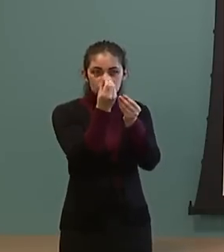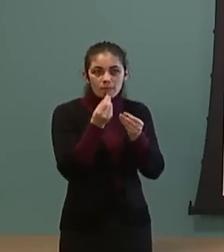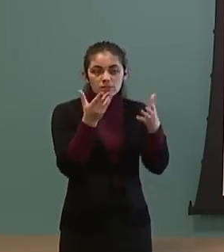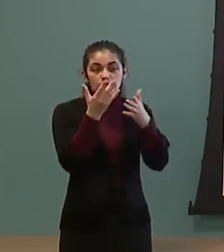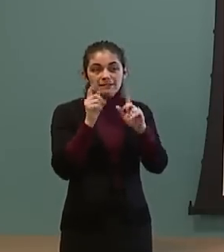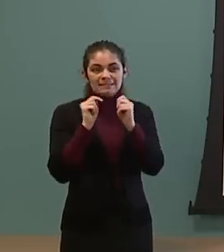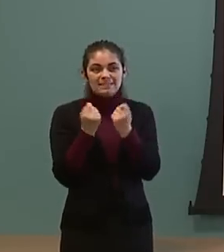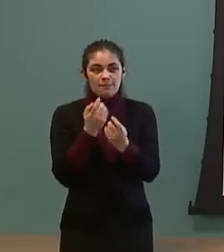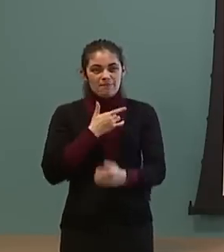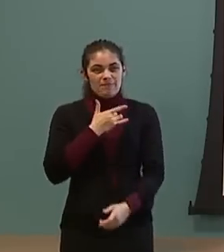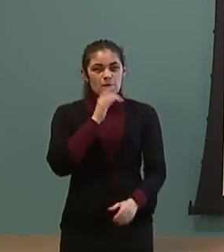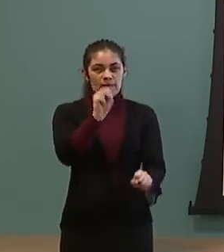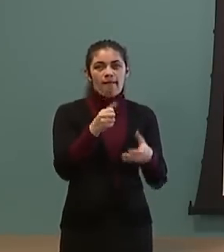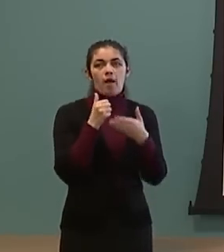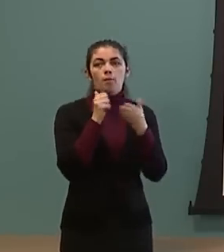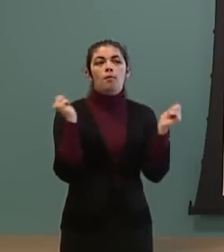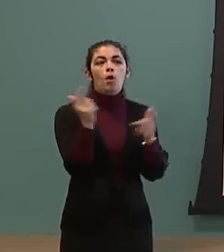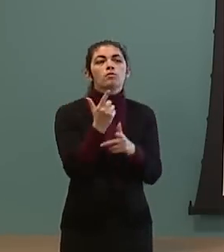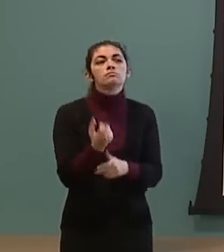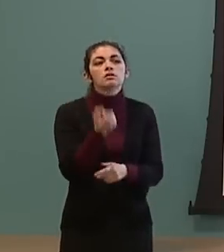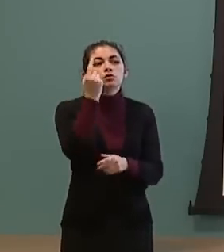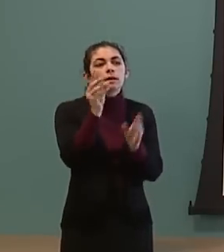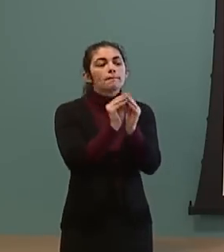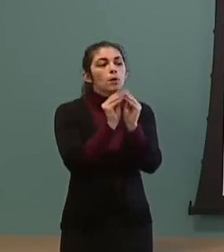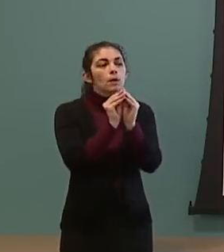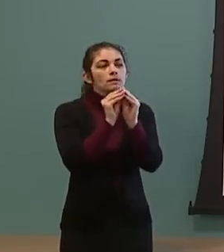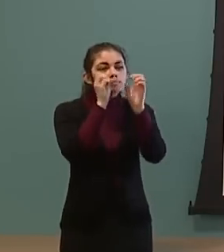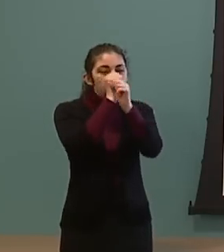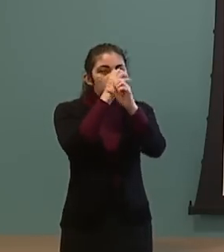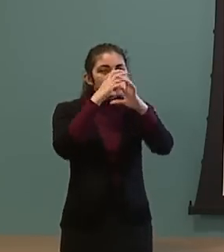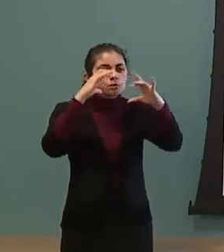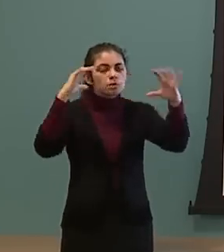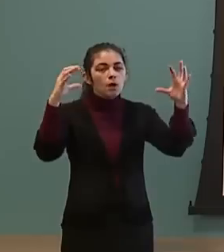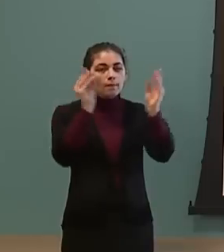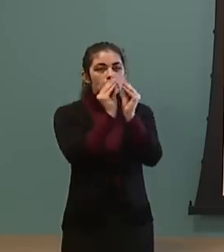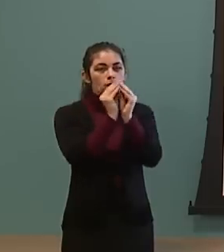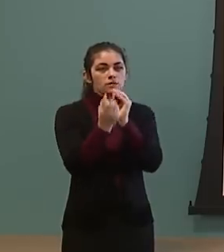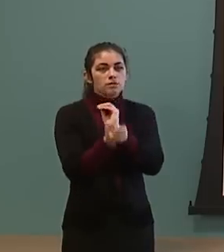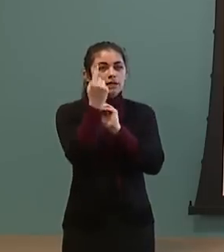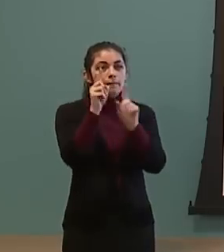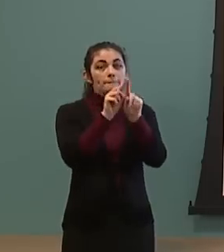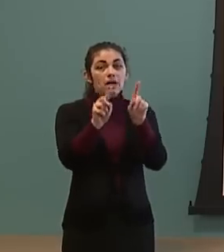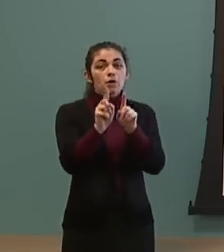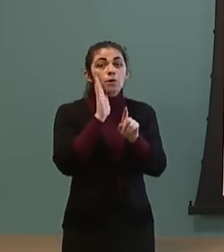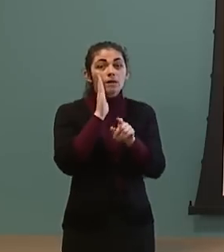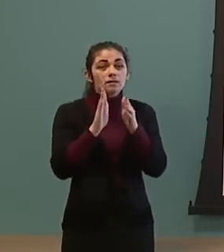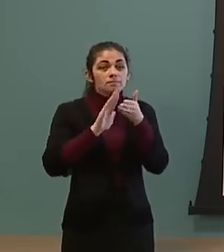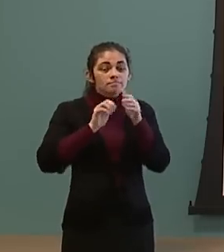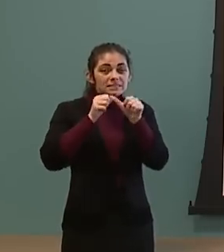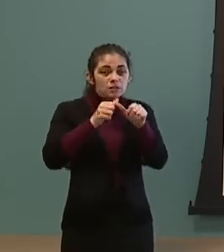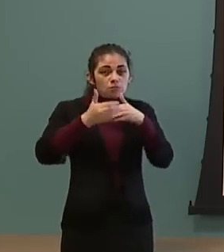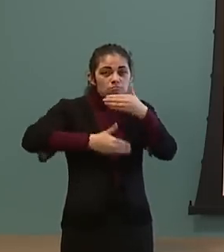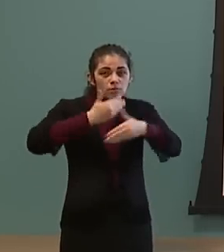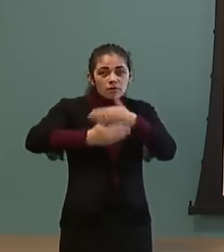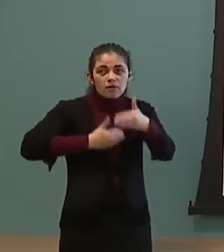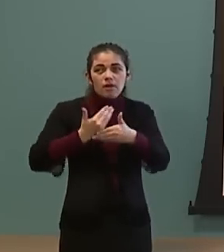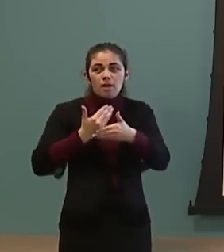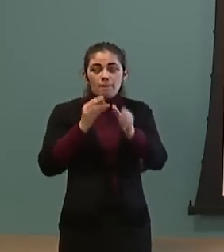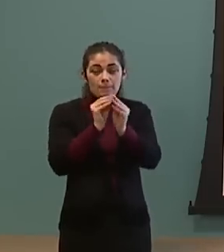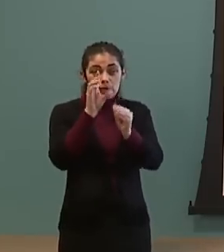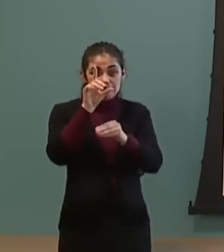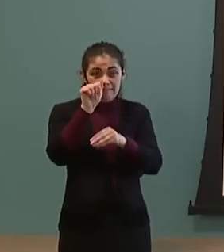we as a team feel would be helpful for you to understand the scope of this infection in our community, but this will continue to evolve as well. And if we have other data that